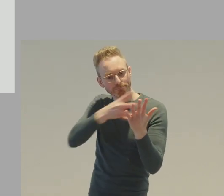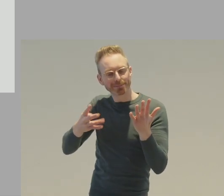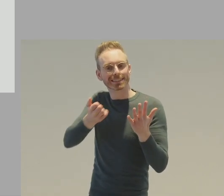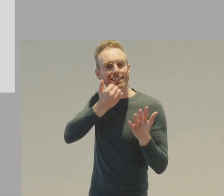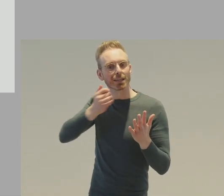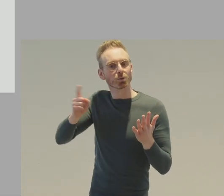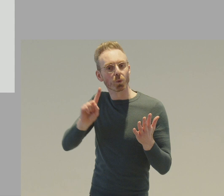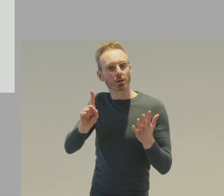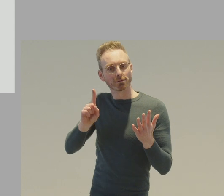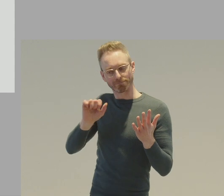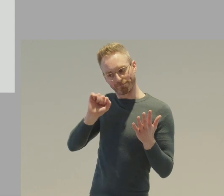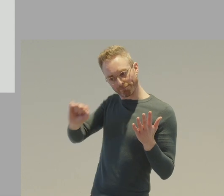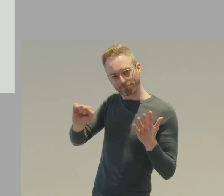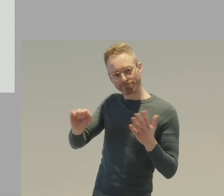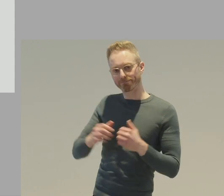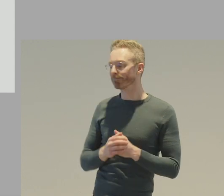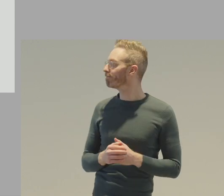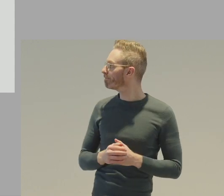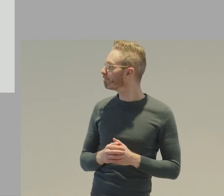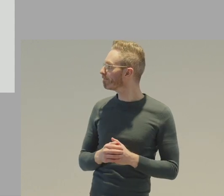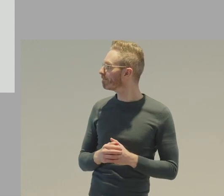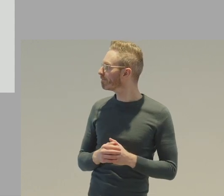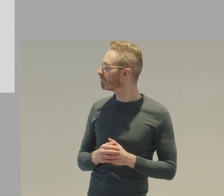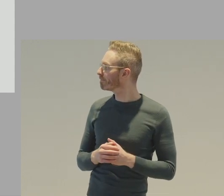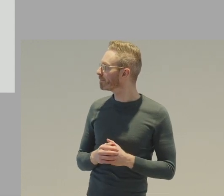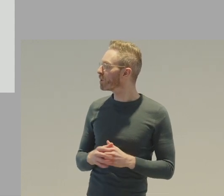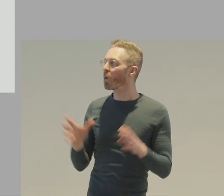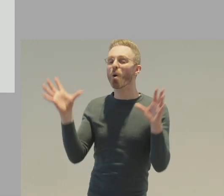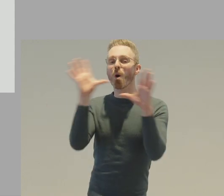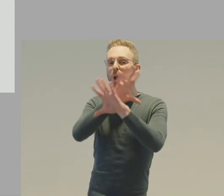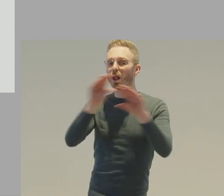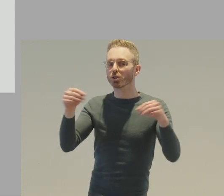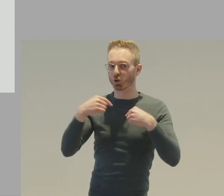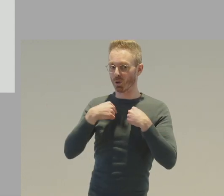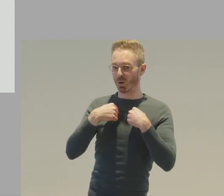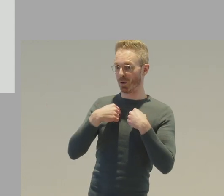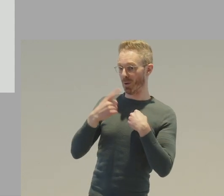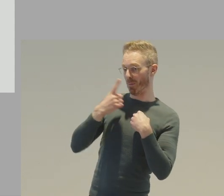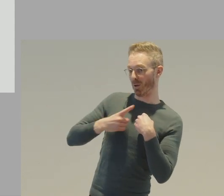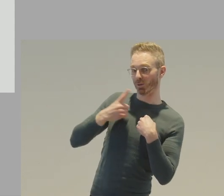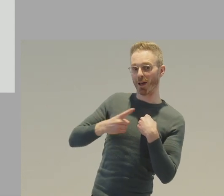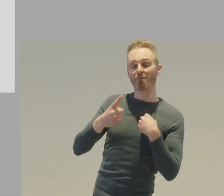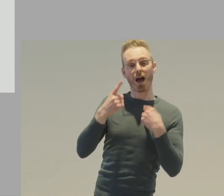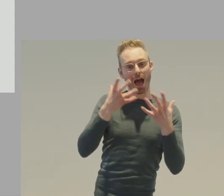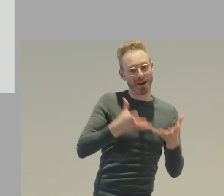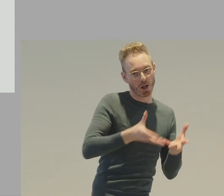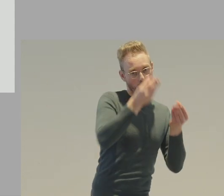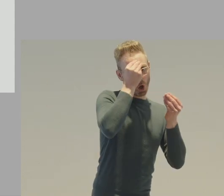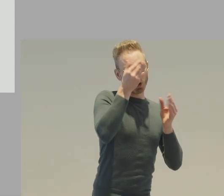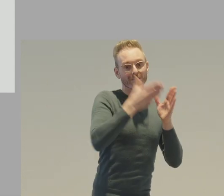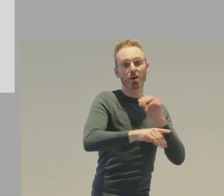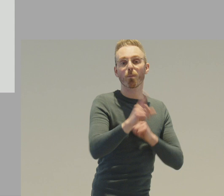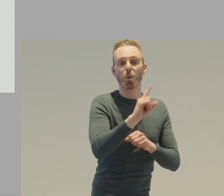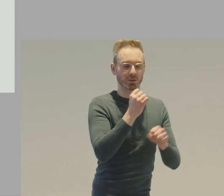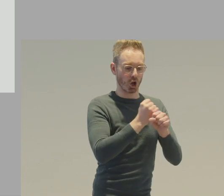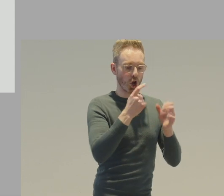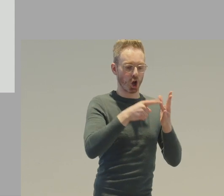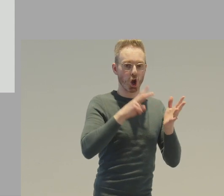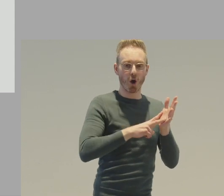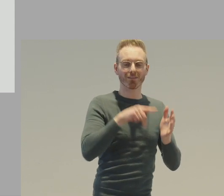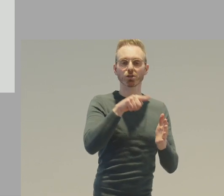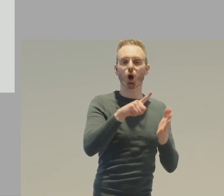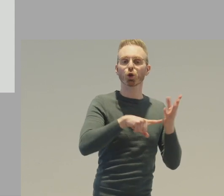I've not done any training program in this. I've just Googled things. So the gov.uk website is actually quite helpful if you can bear